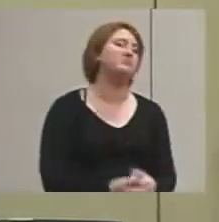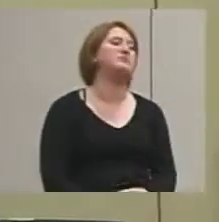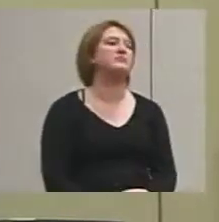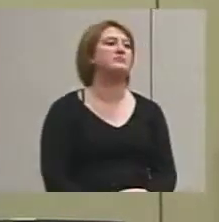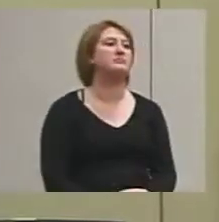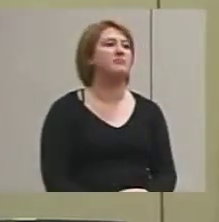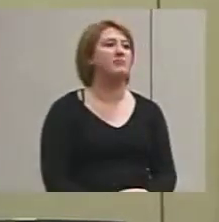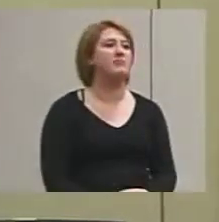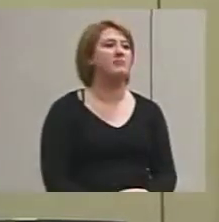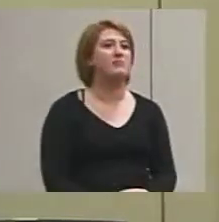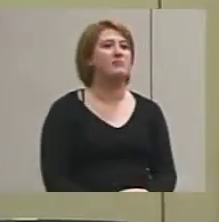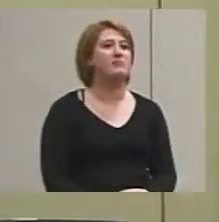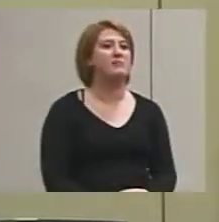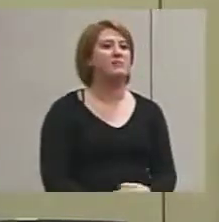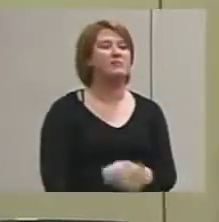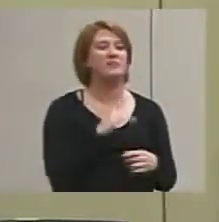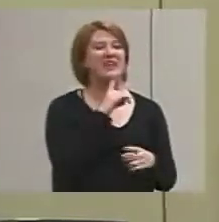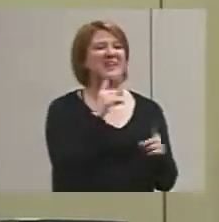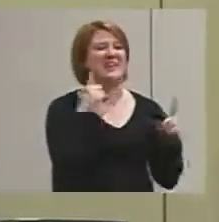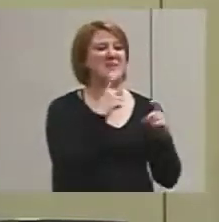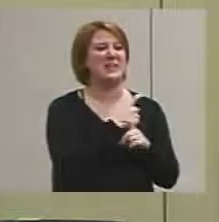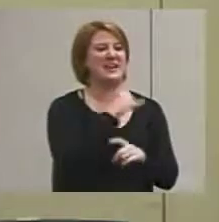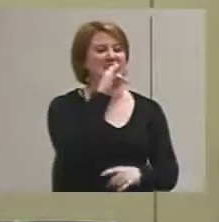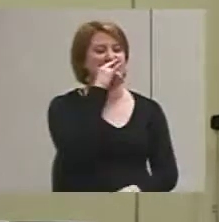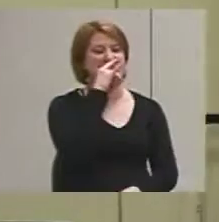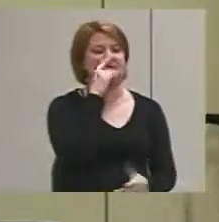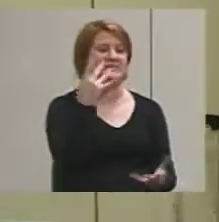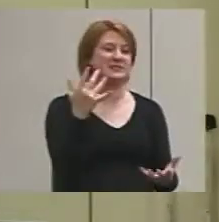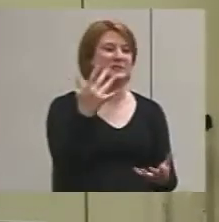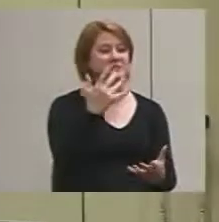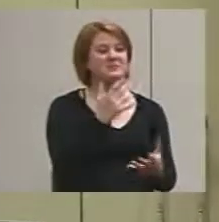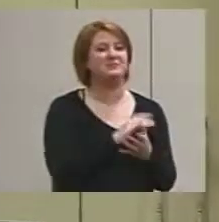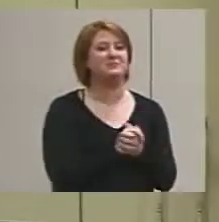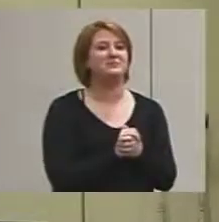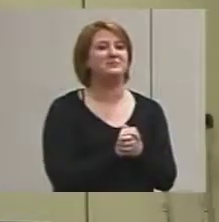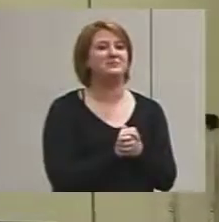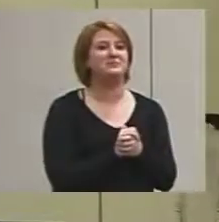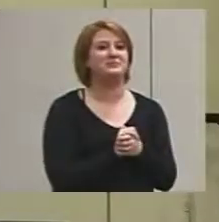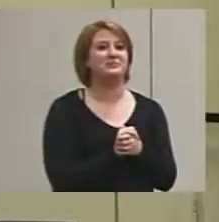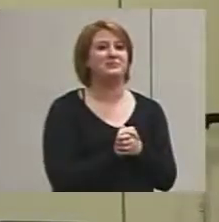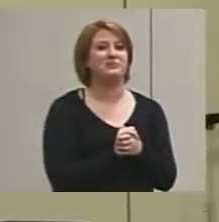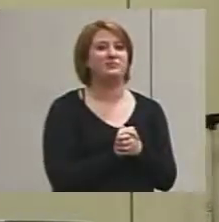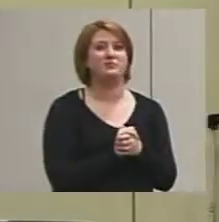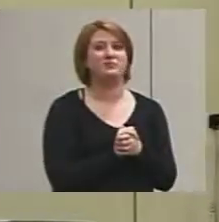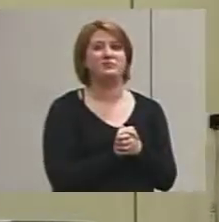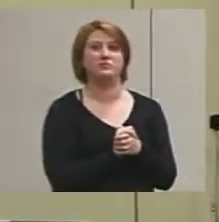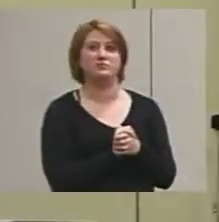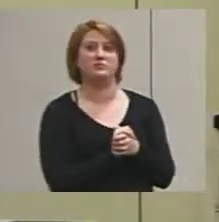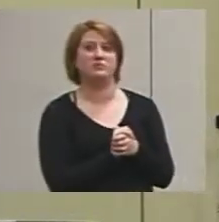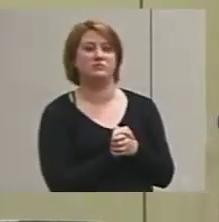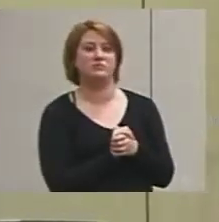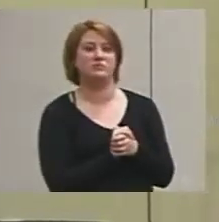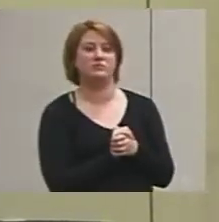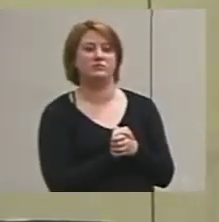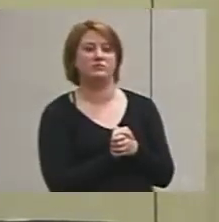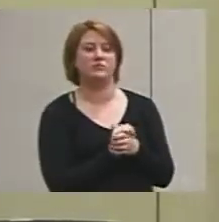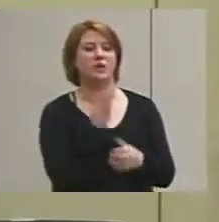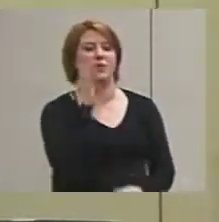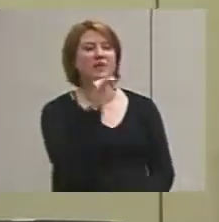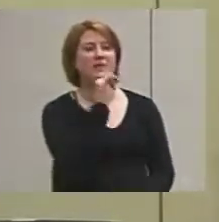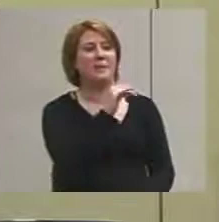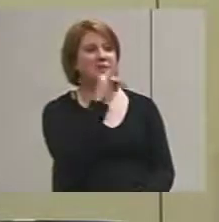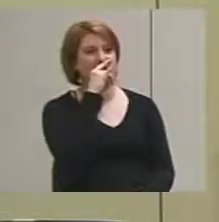But he's a very complicated kid. Lots going on, neurological involvement, and lots of other things too. But he's not a kid that's going to be a